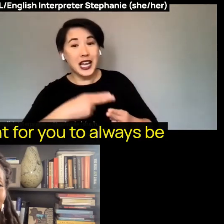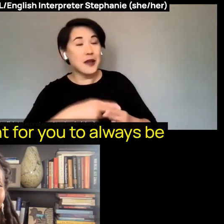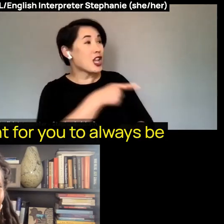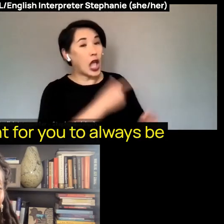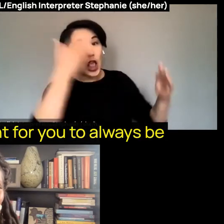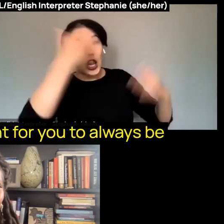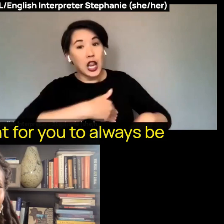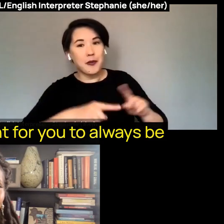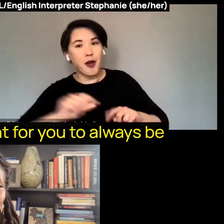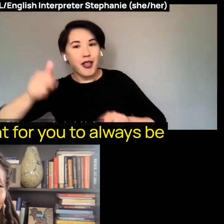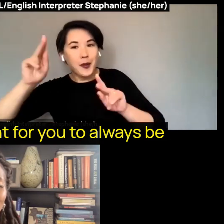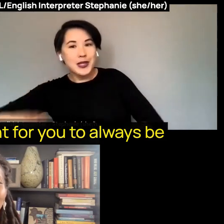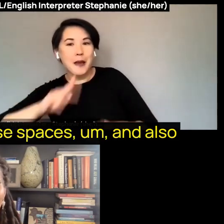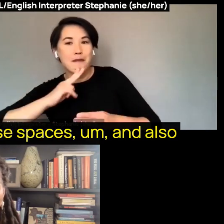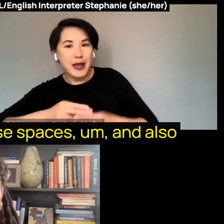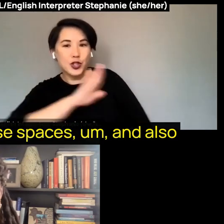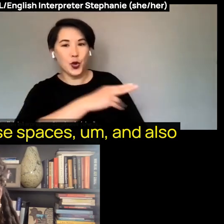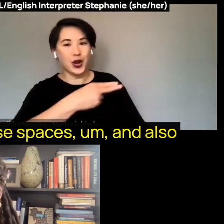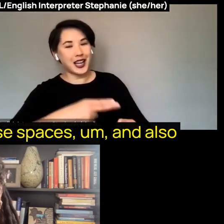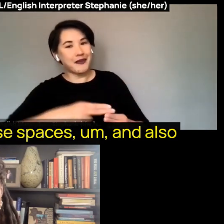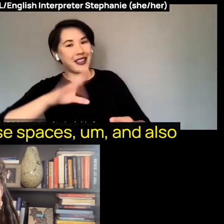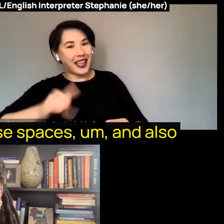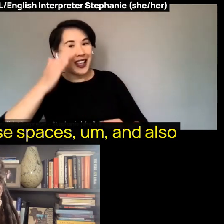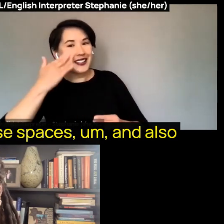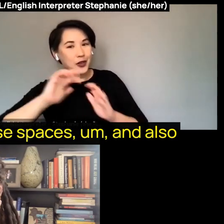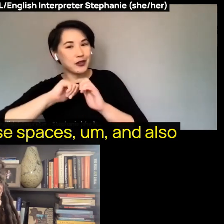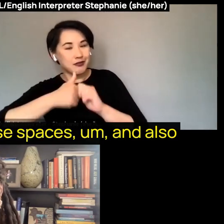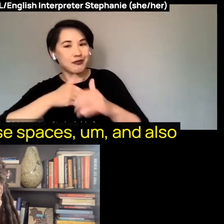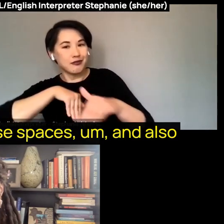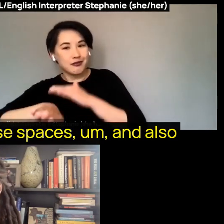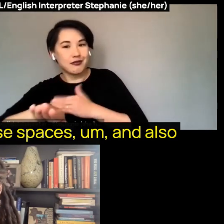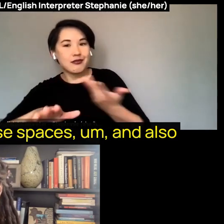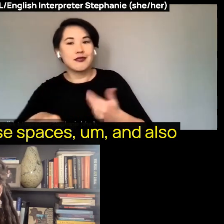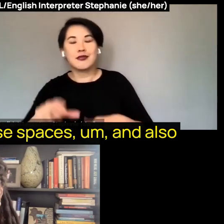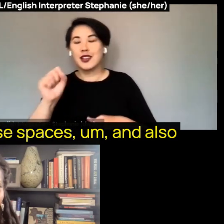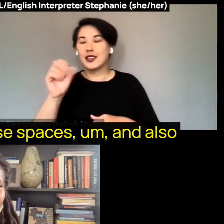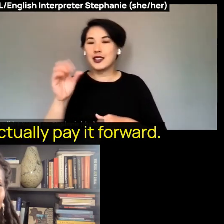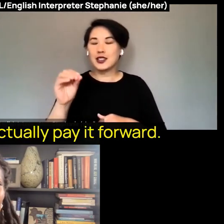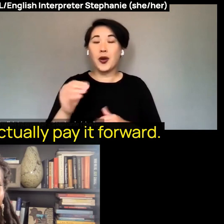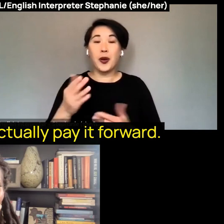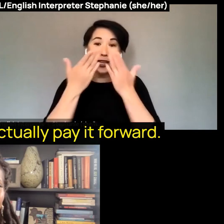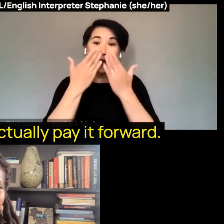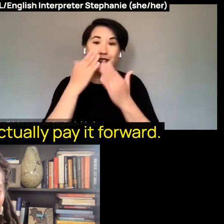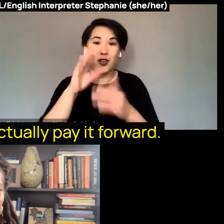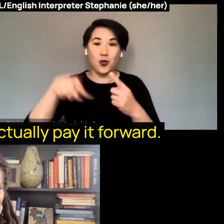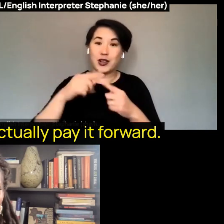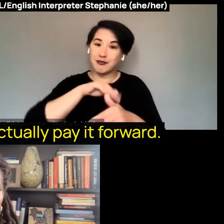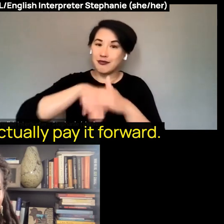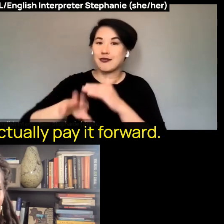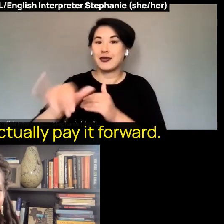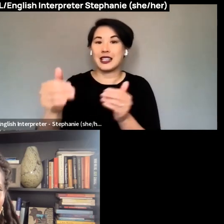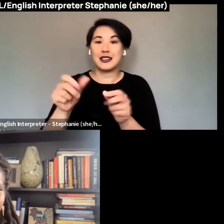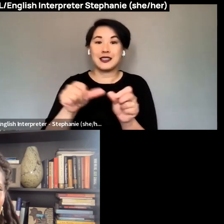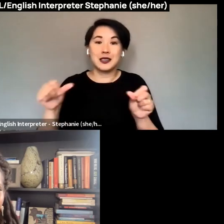I think it's important for you to always be grateful when you're in these spaces, and also determine how you can actually pay it